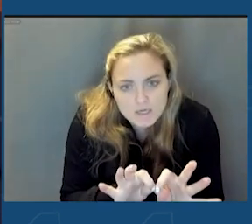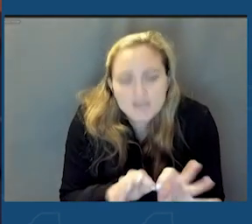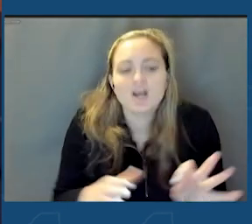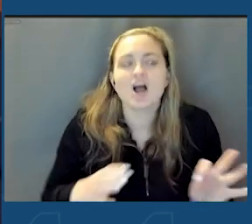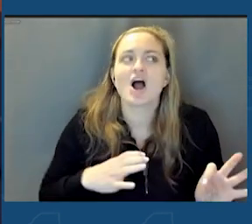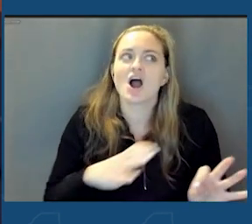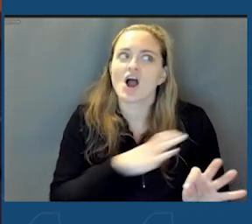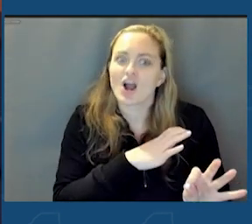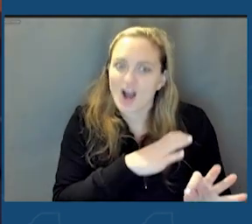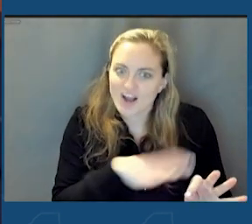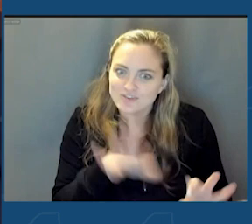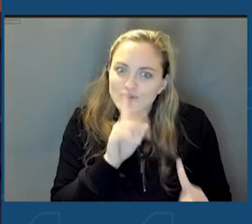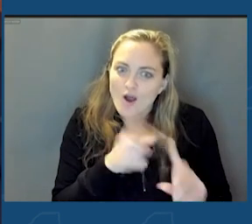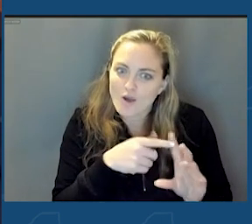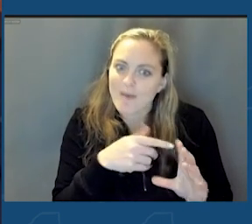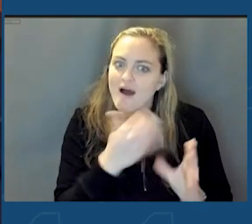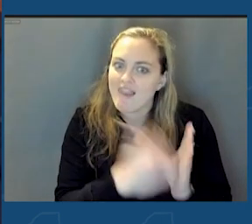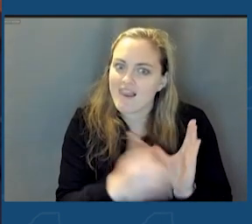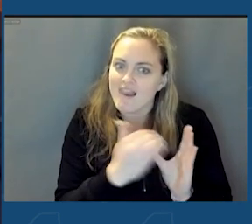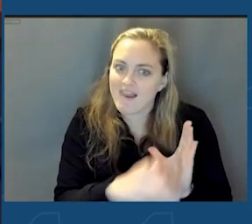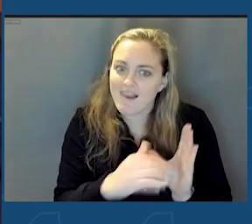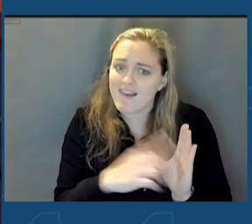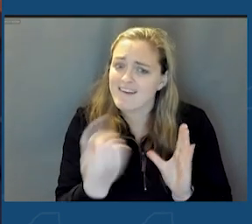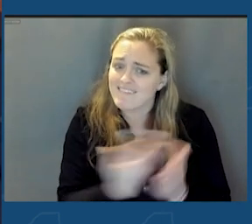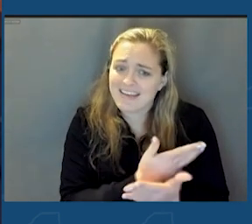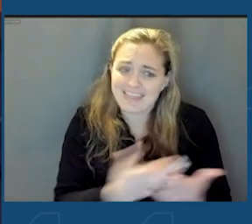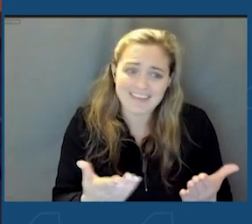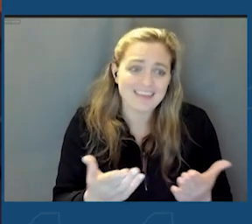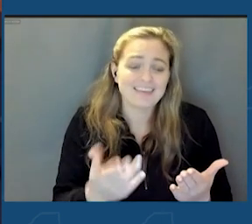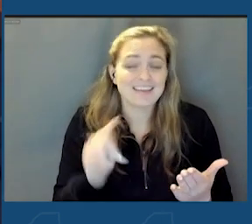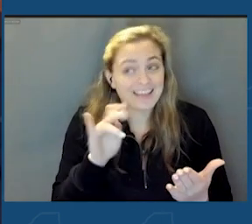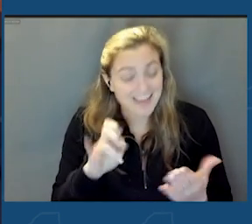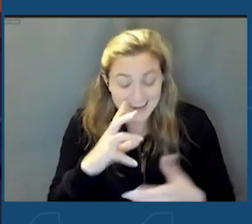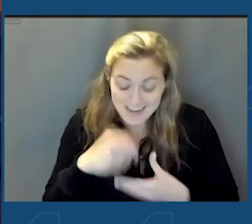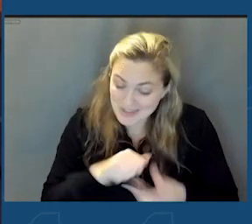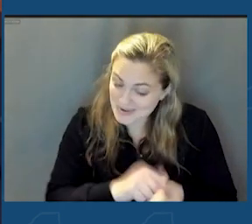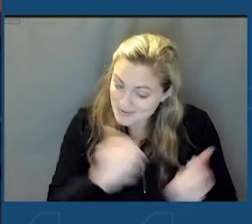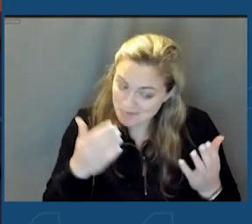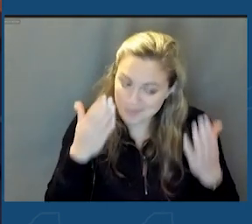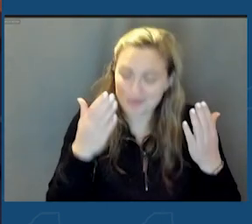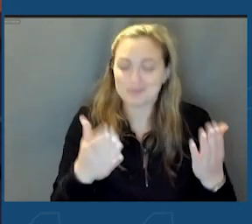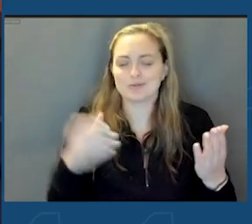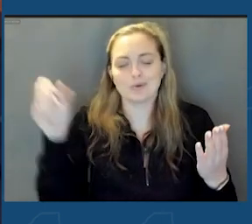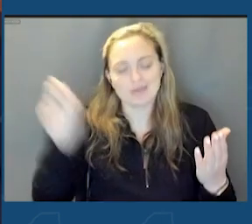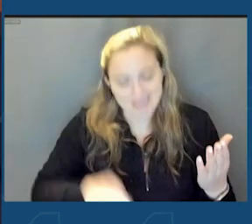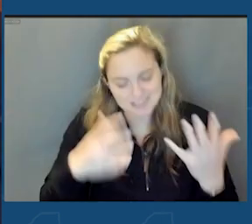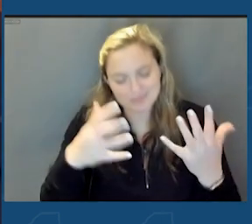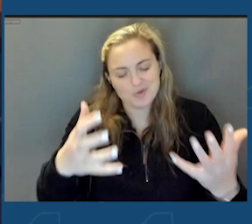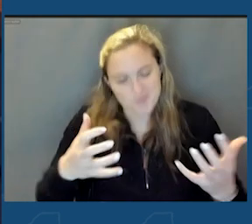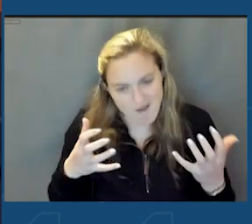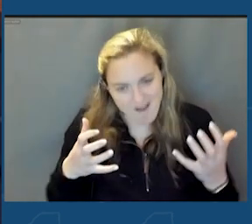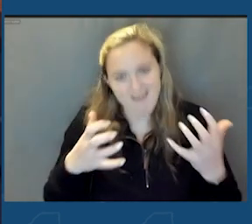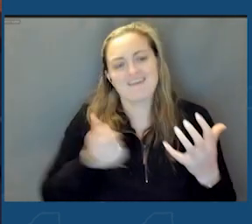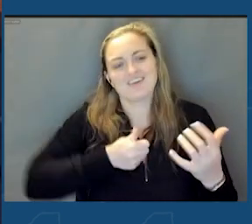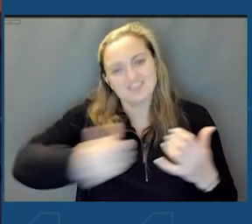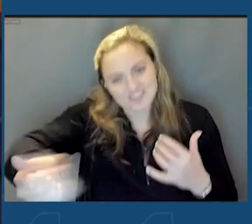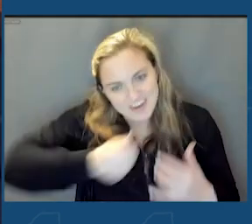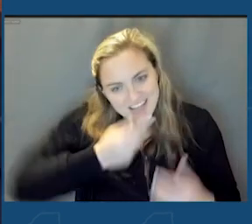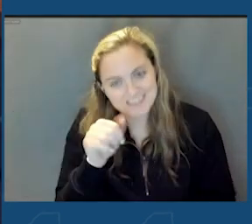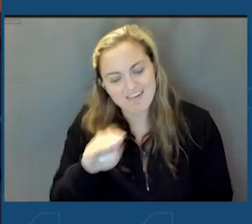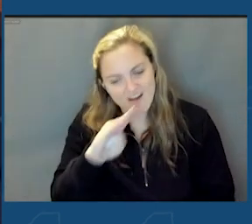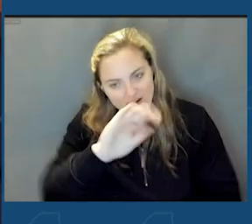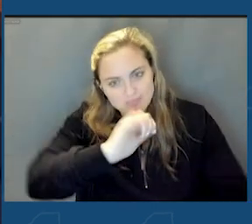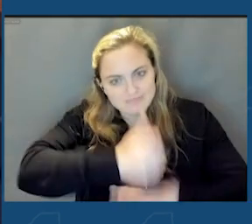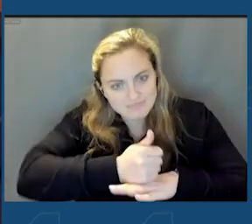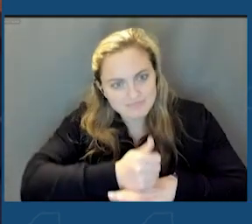it, this is one of the things that I had Carrie put into this proposal. Yes, we want a transit hub station